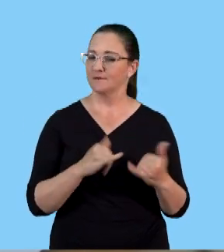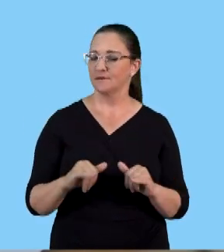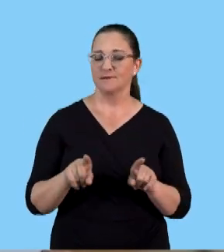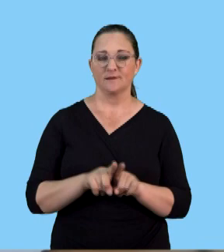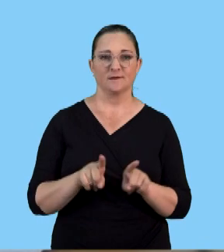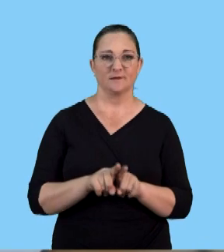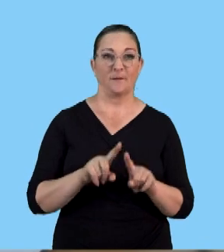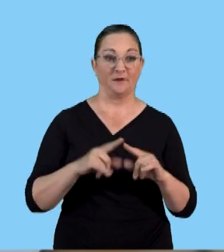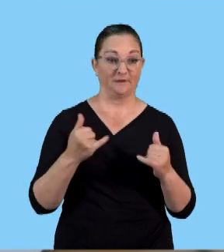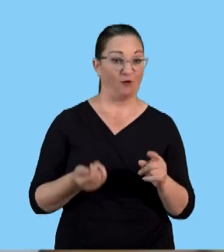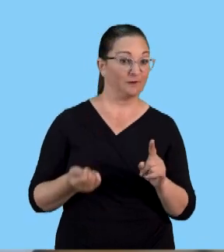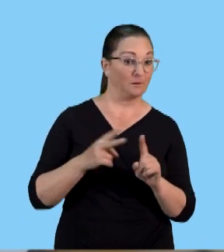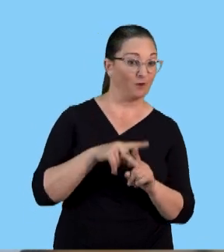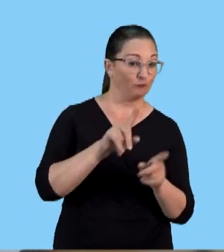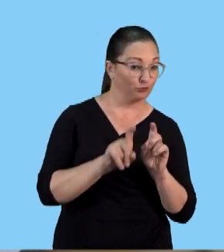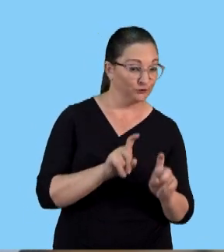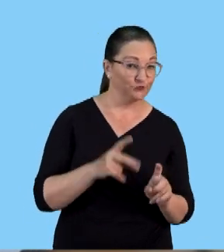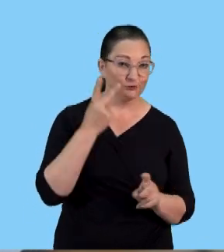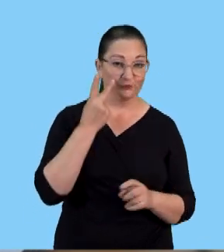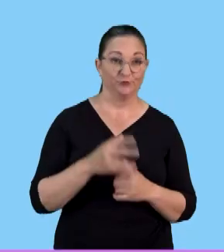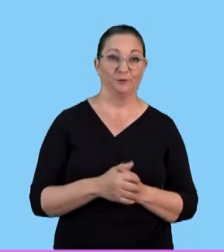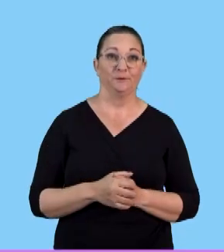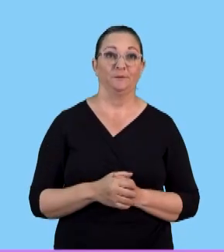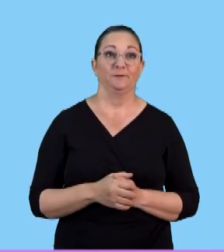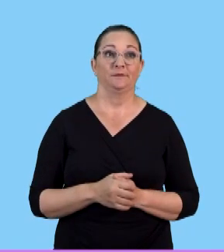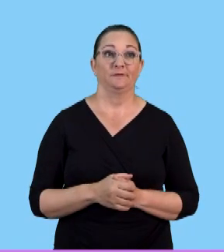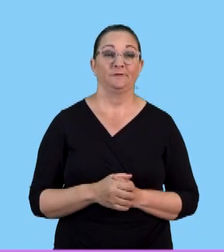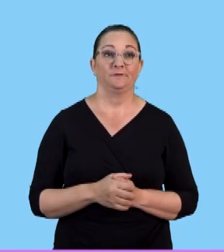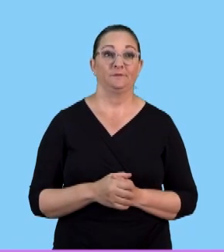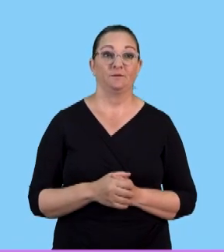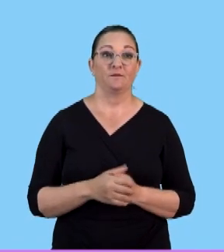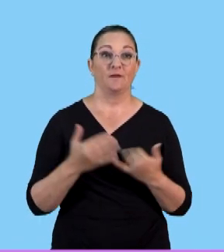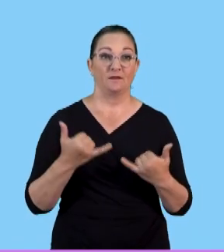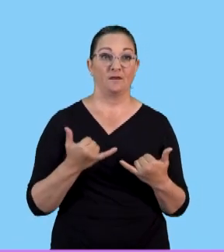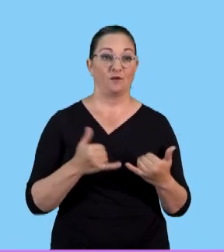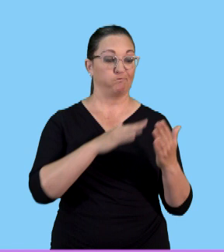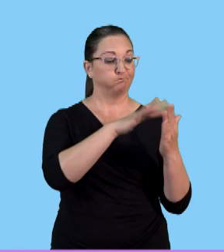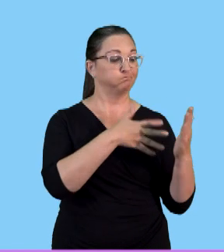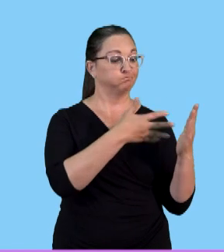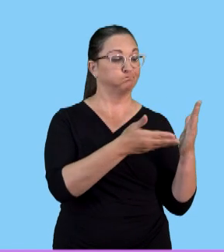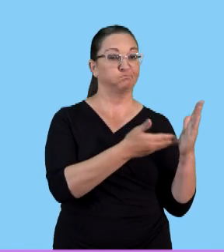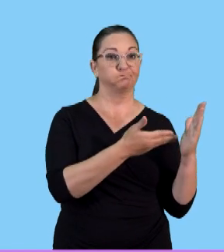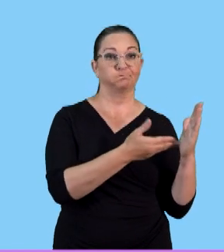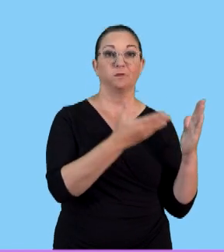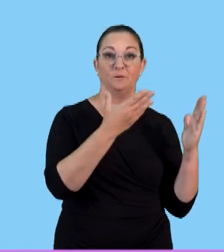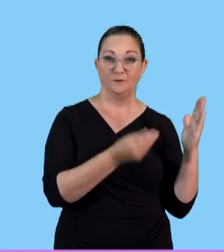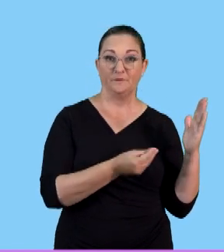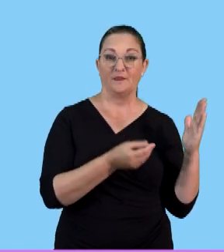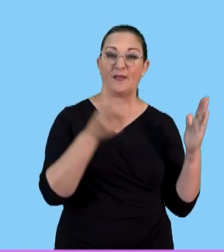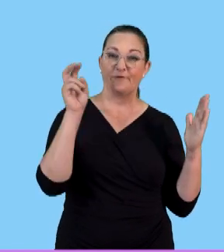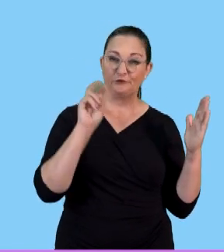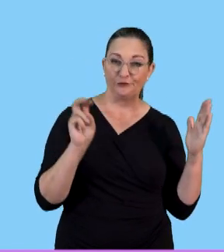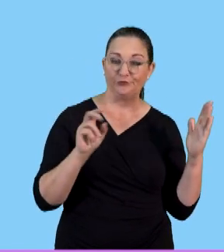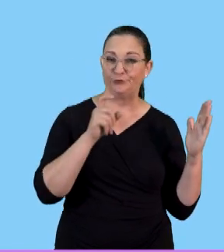the application questions. Now, we are given that the following readings are given for